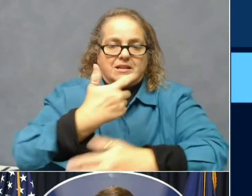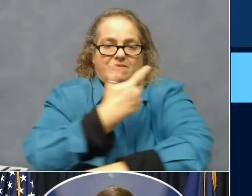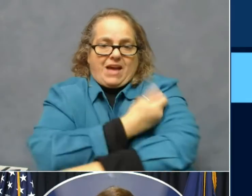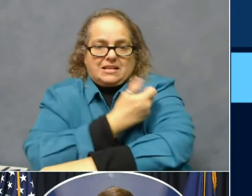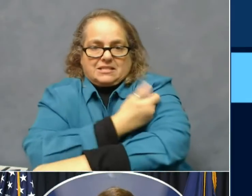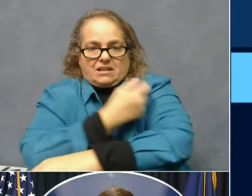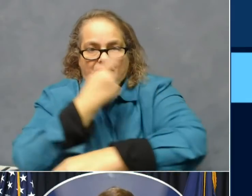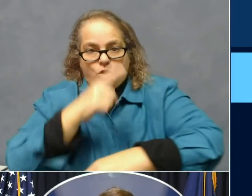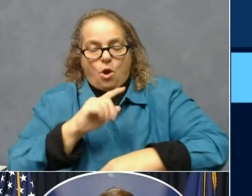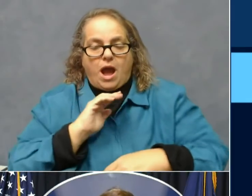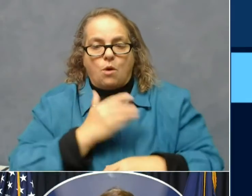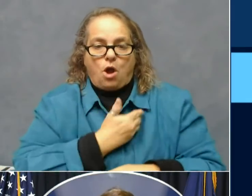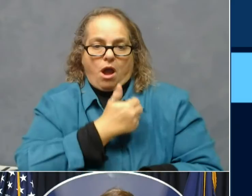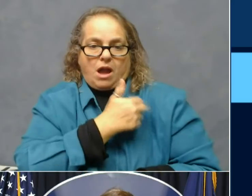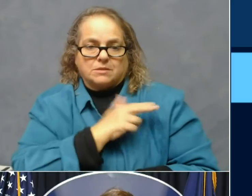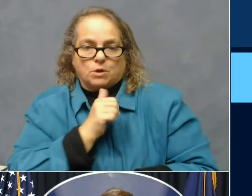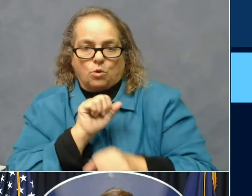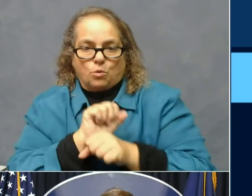need your help.